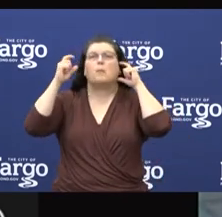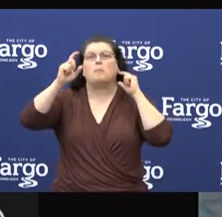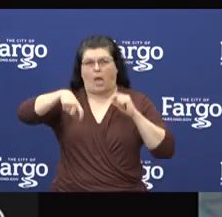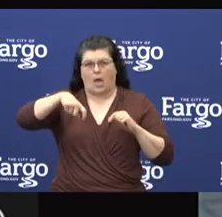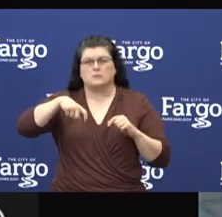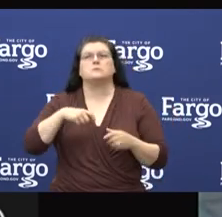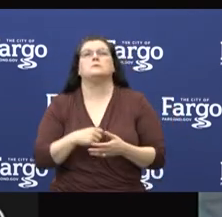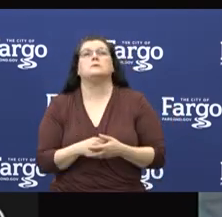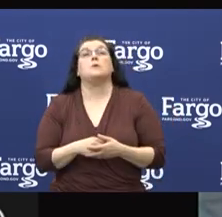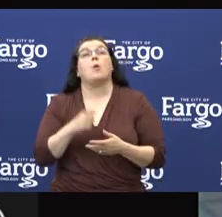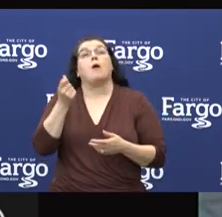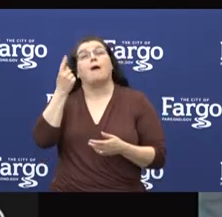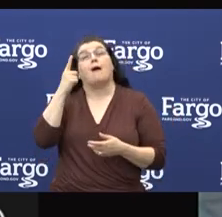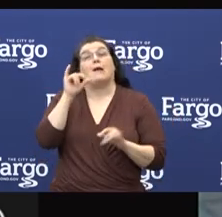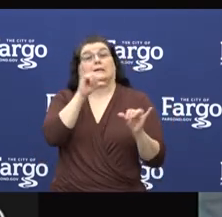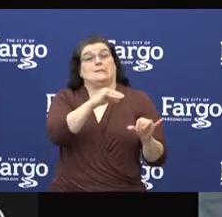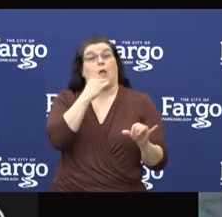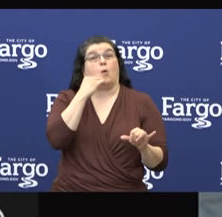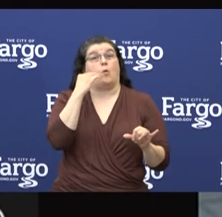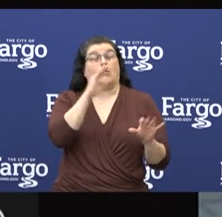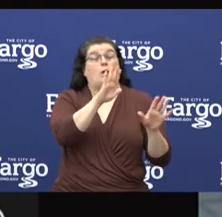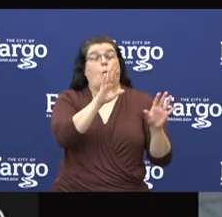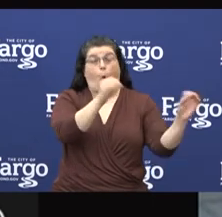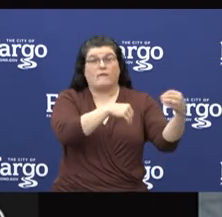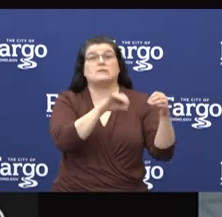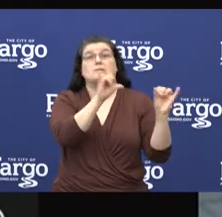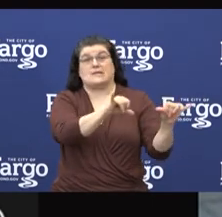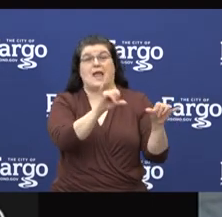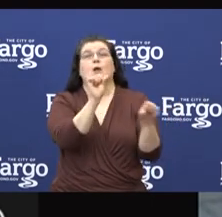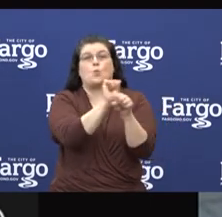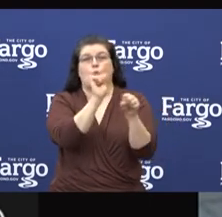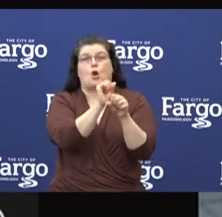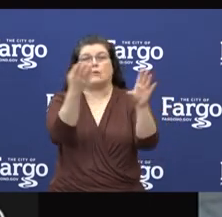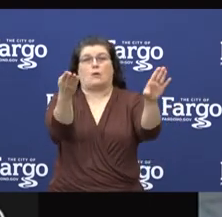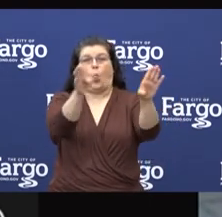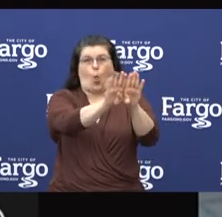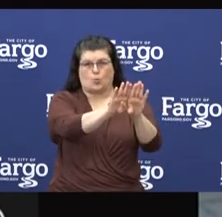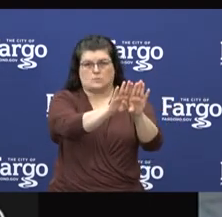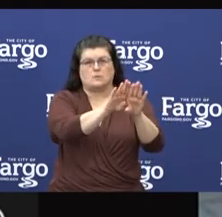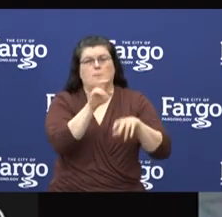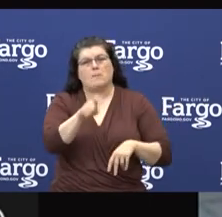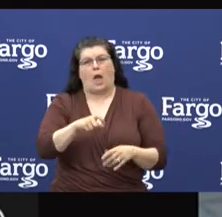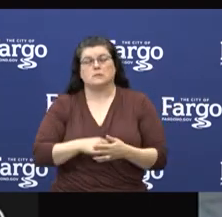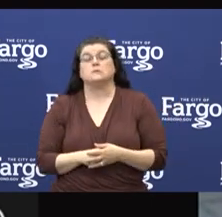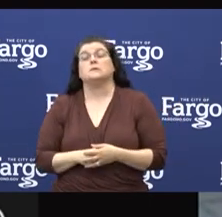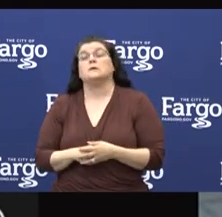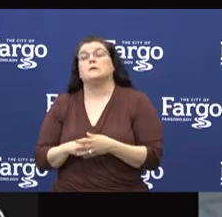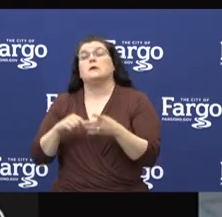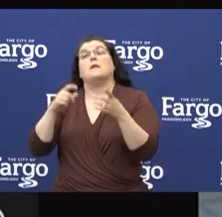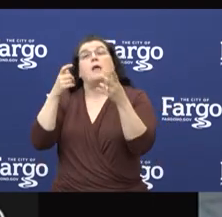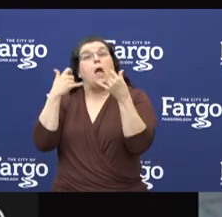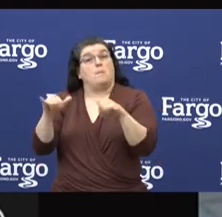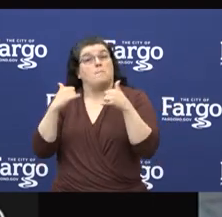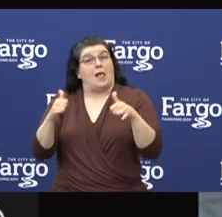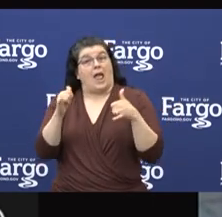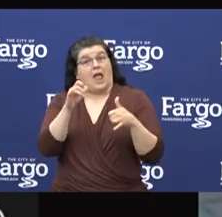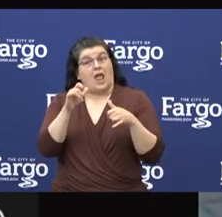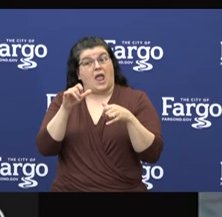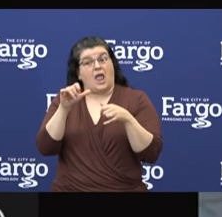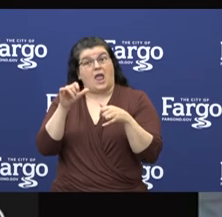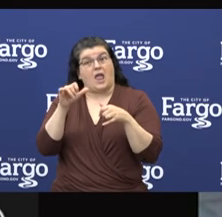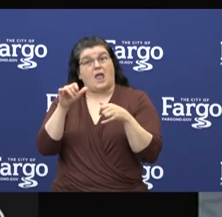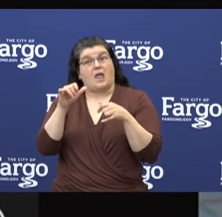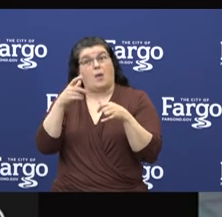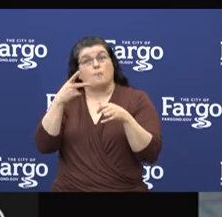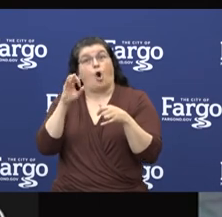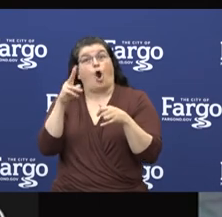with your door closed also. The West Fargo playgrounds have reopened to the public. While playing or being near others, we